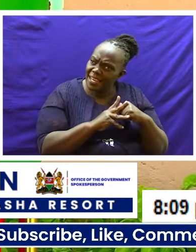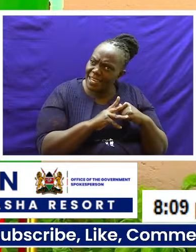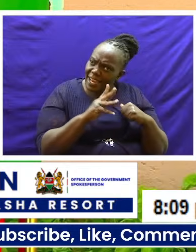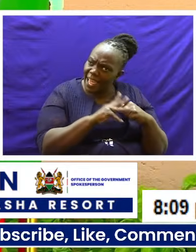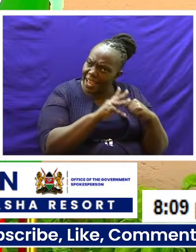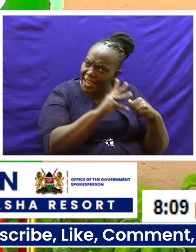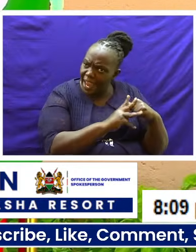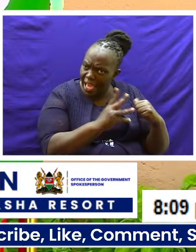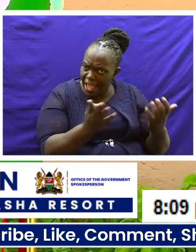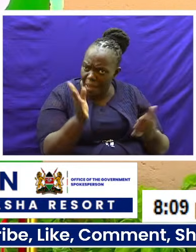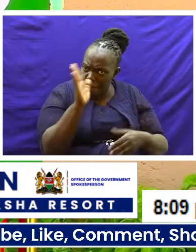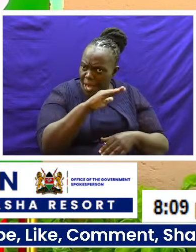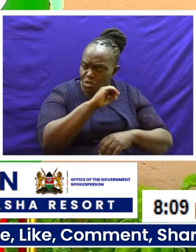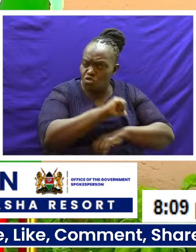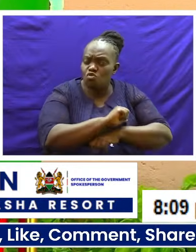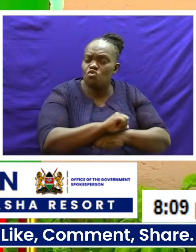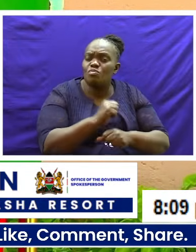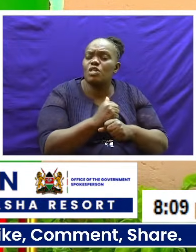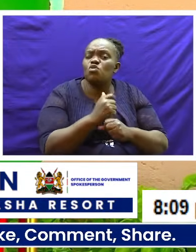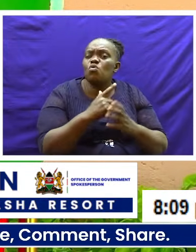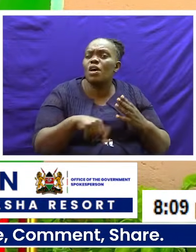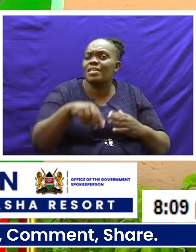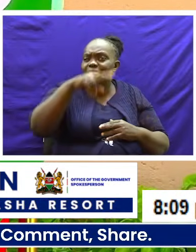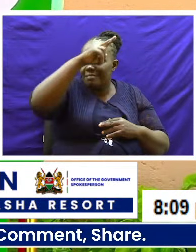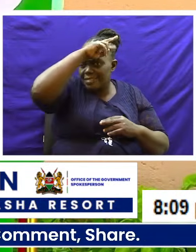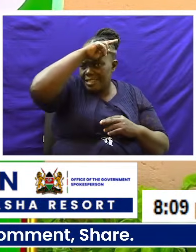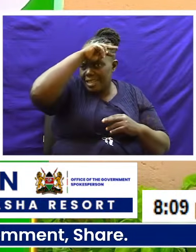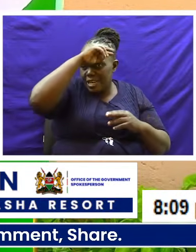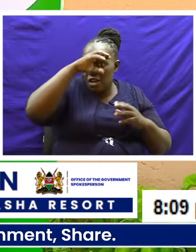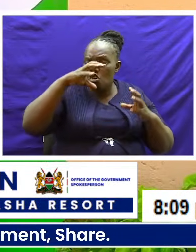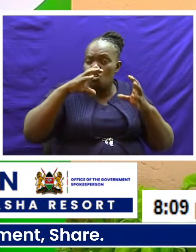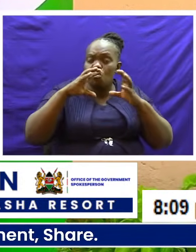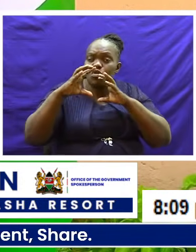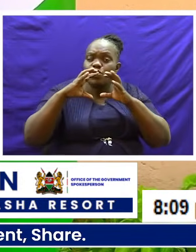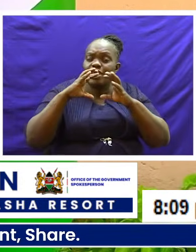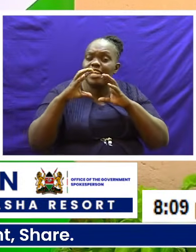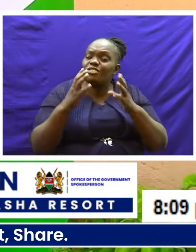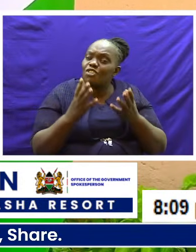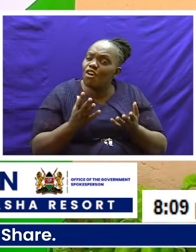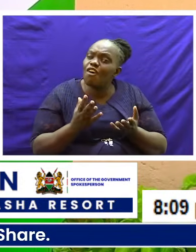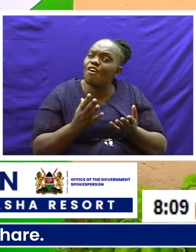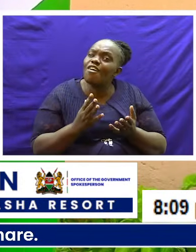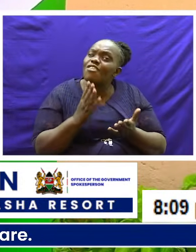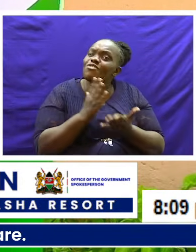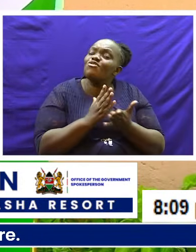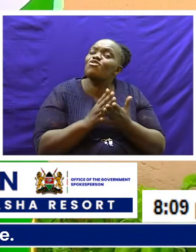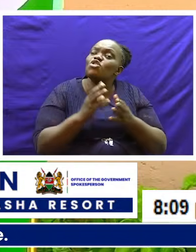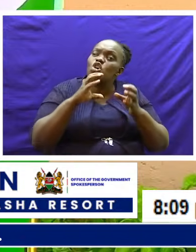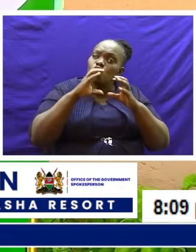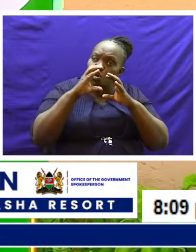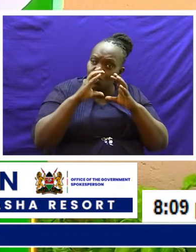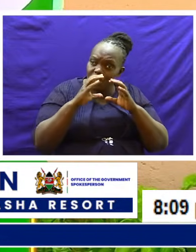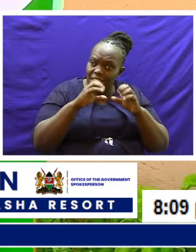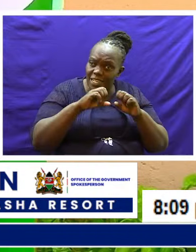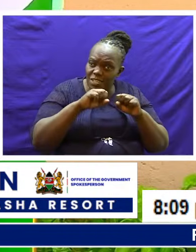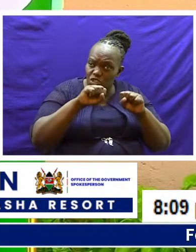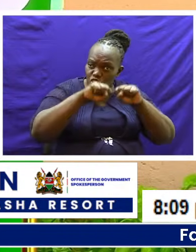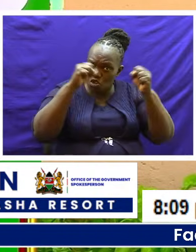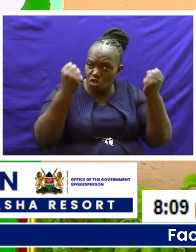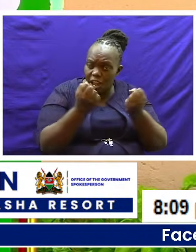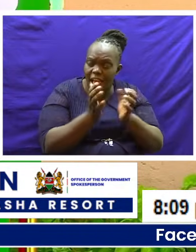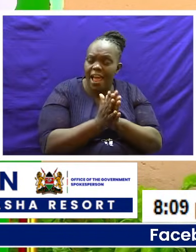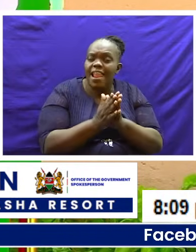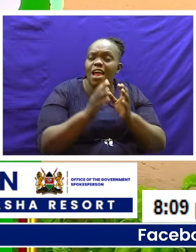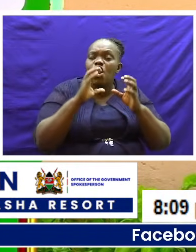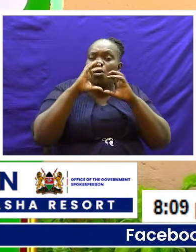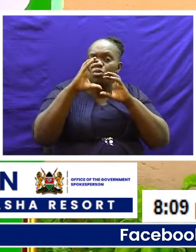1999. I did a degree in communications. Oh, wow. So you are actually our person. Sociology and communication.